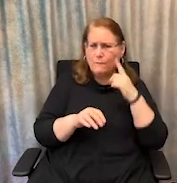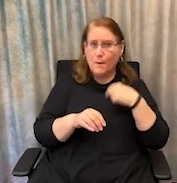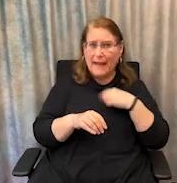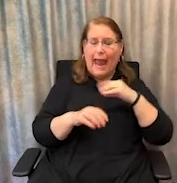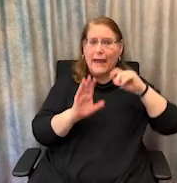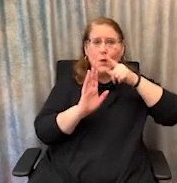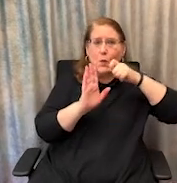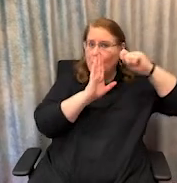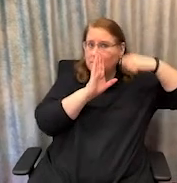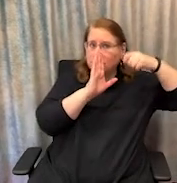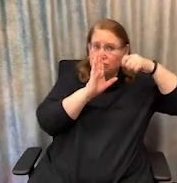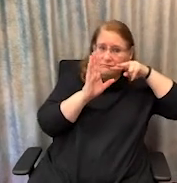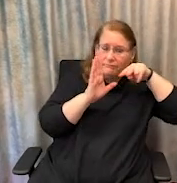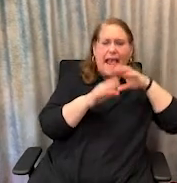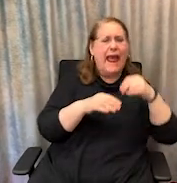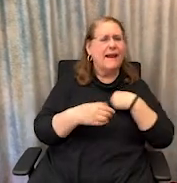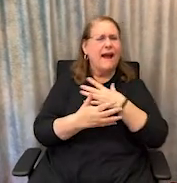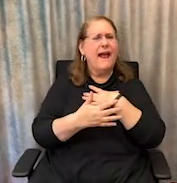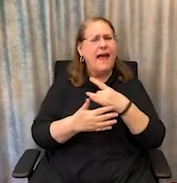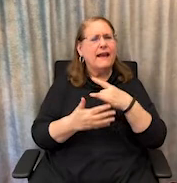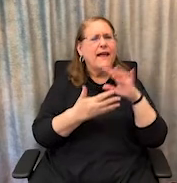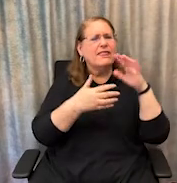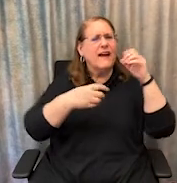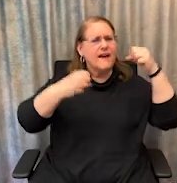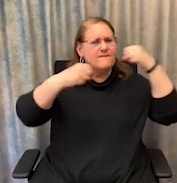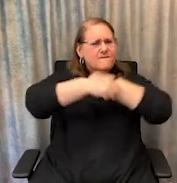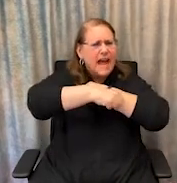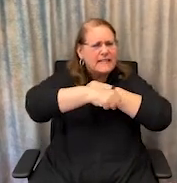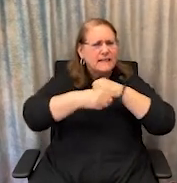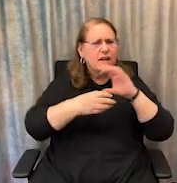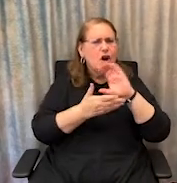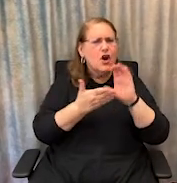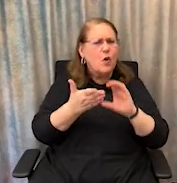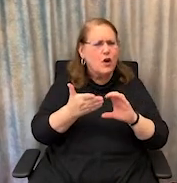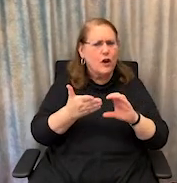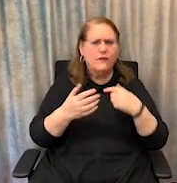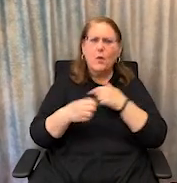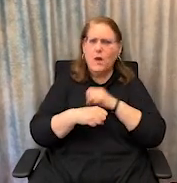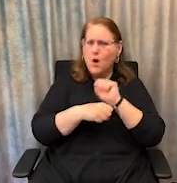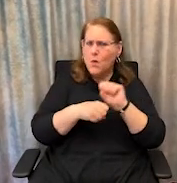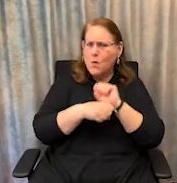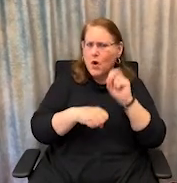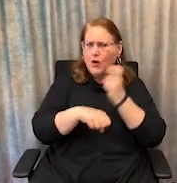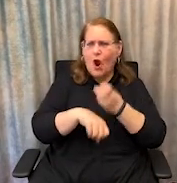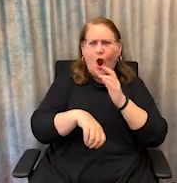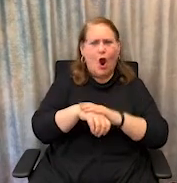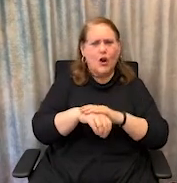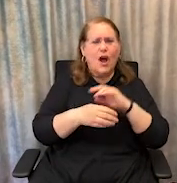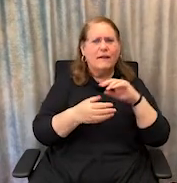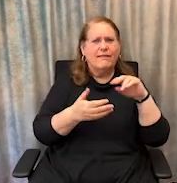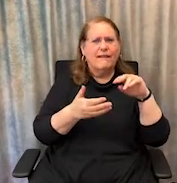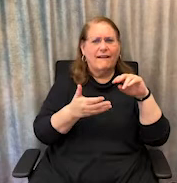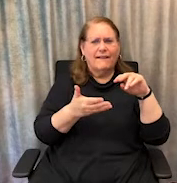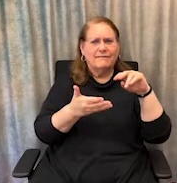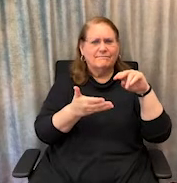cameraman. And also I liked the fights, the fight choreography. We worked a lot on the fight choreography. The actors can tell you